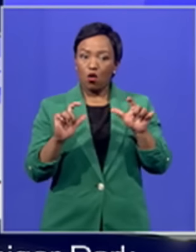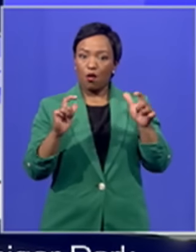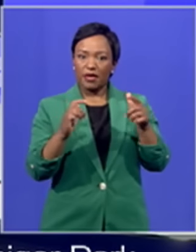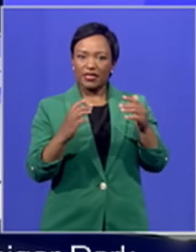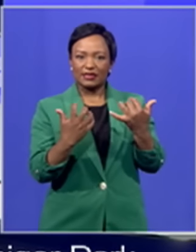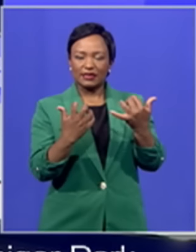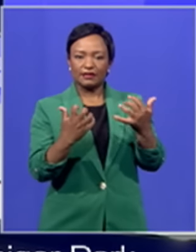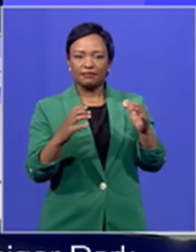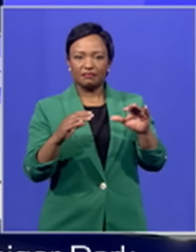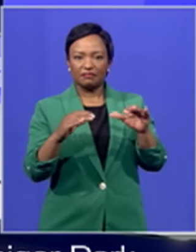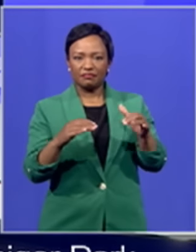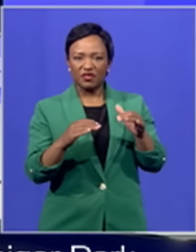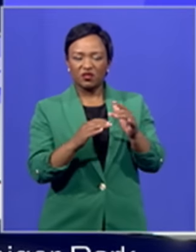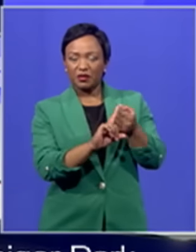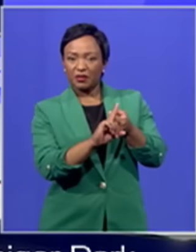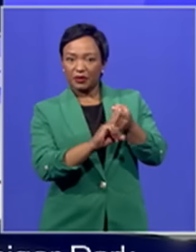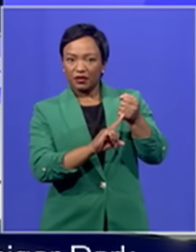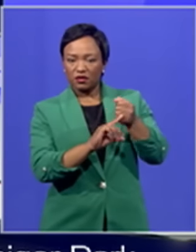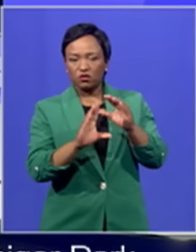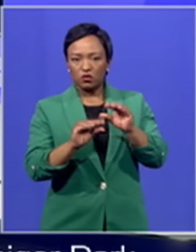le tšhomišo ya diokobatši.